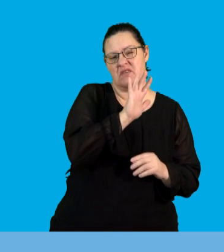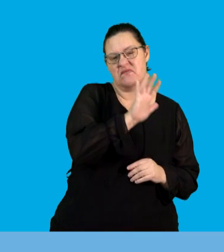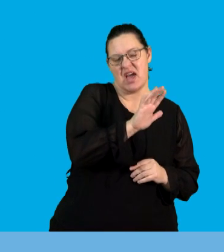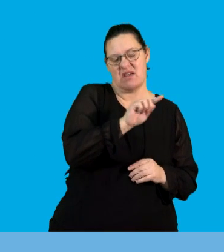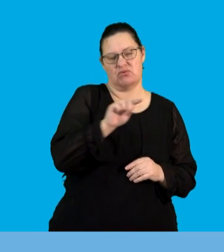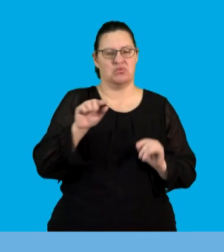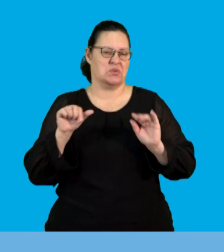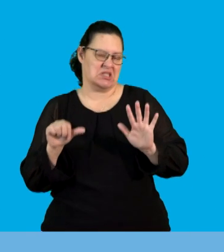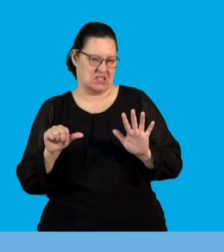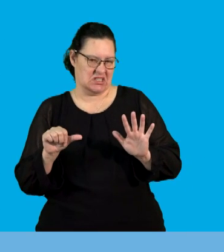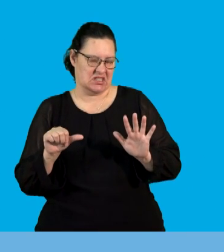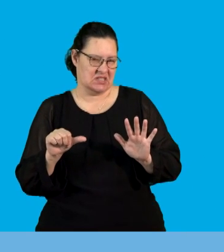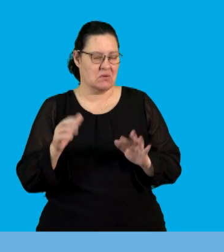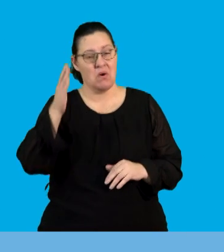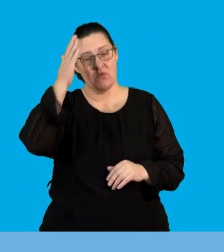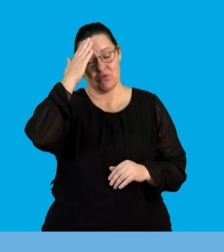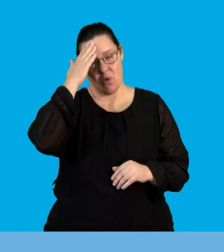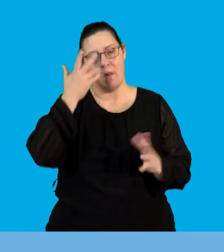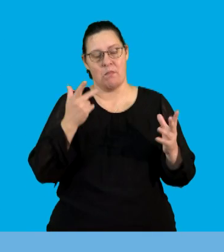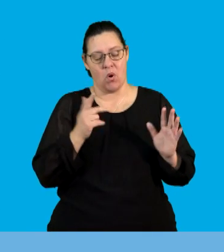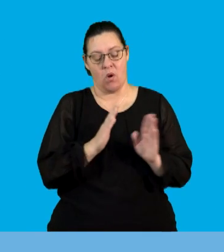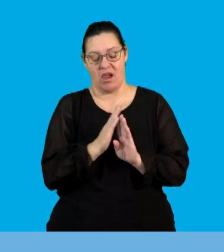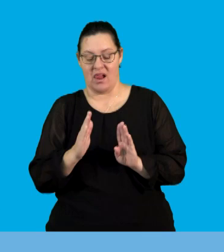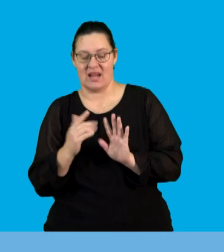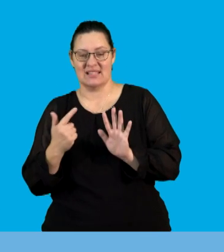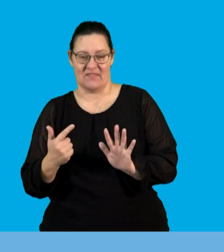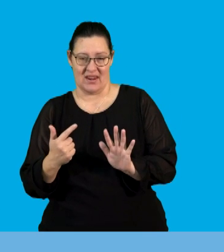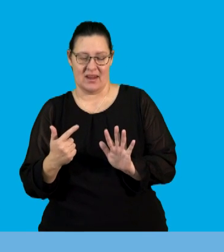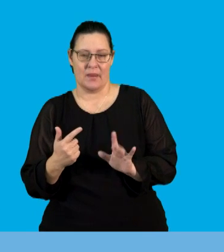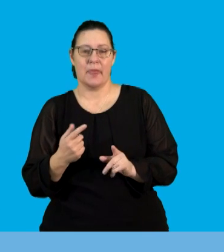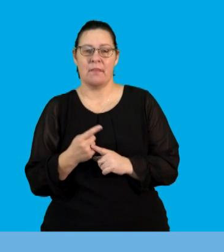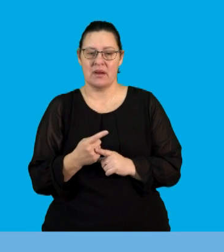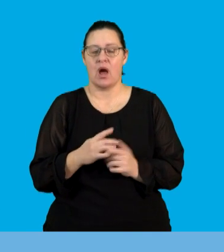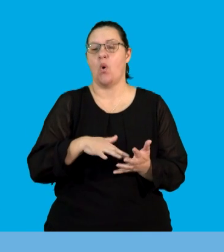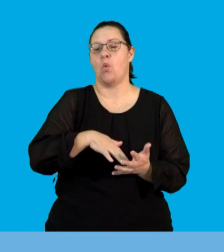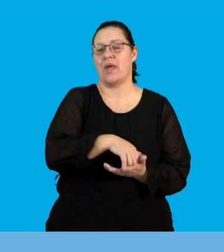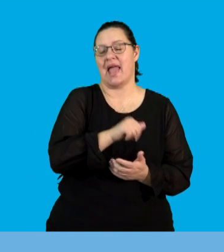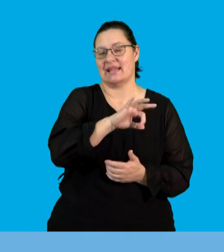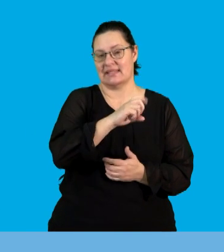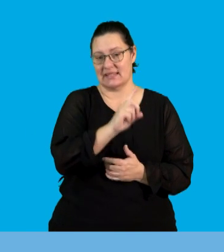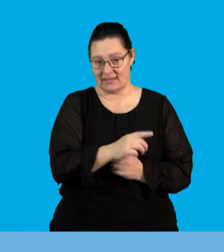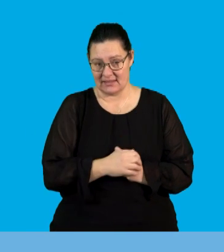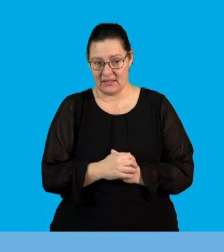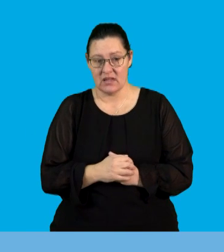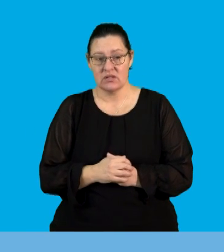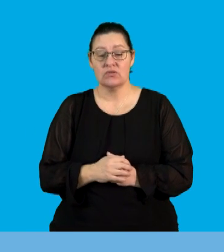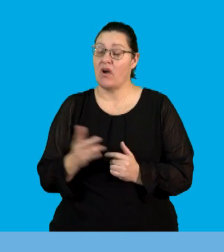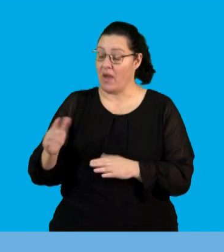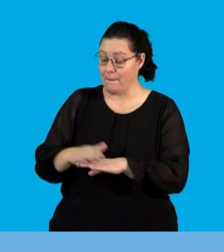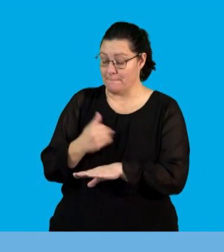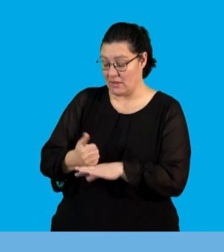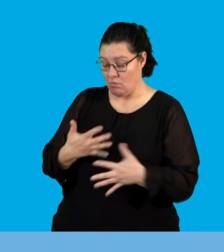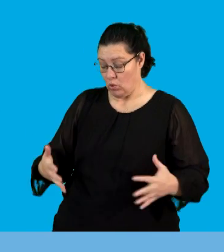be between 5 and 6. And we do know that it's closer to 7, so therefore it's going to be a weak acid. Now, if